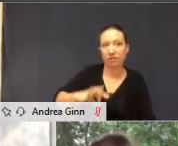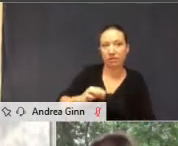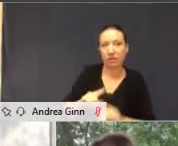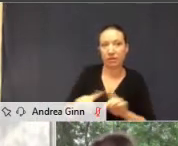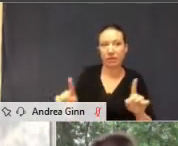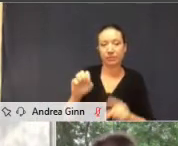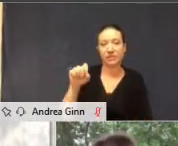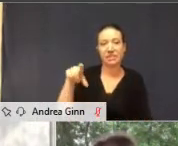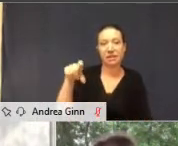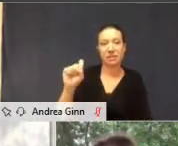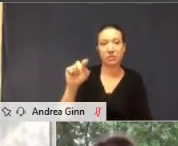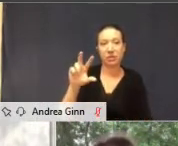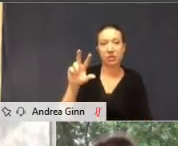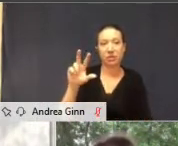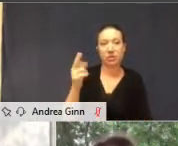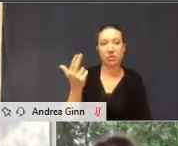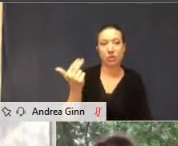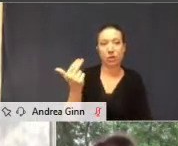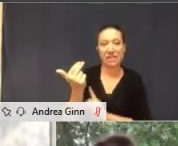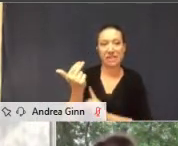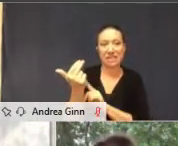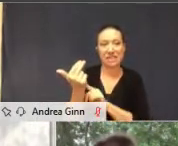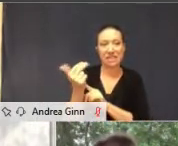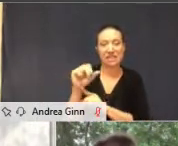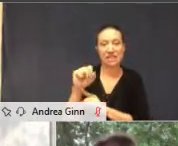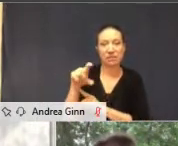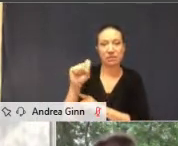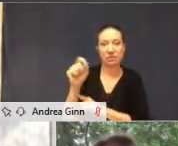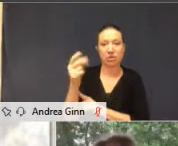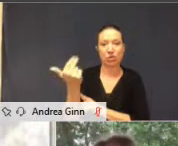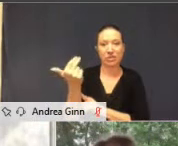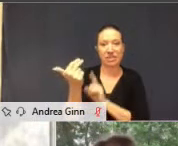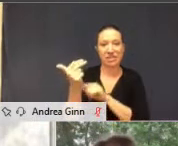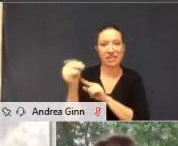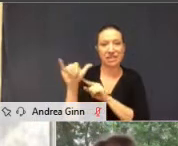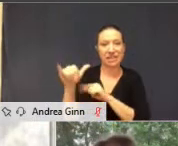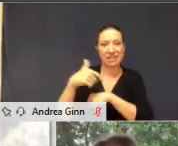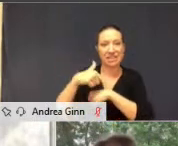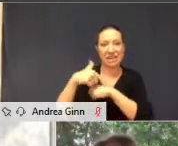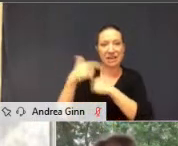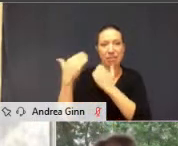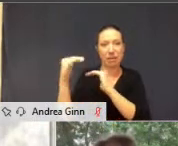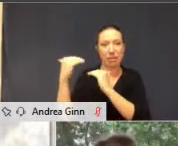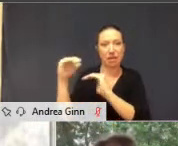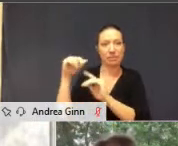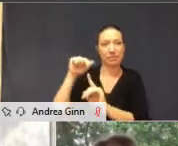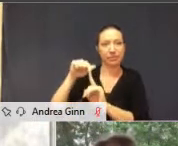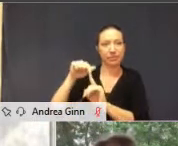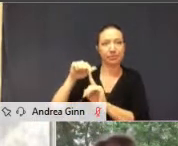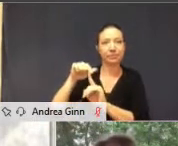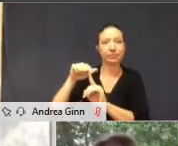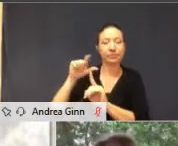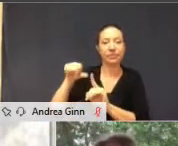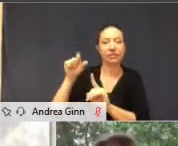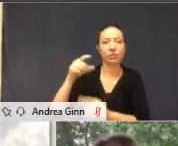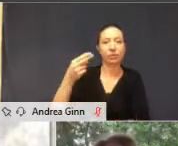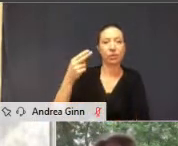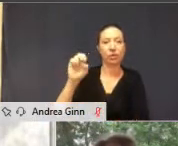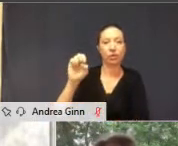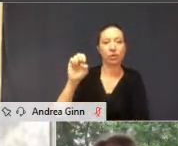September 13th deadline is just what I want to make sure we reiterate. So providers have until September 13th. They go to